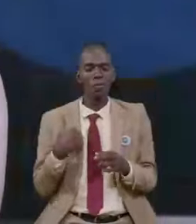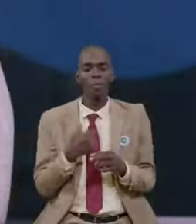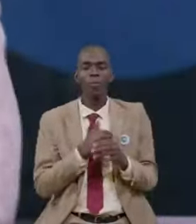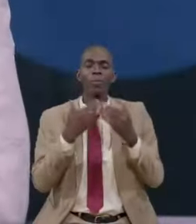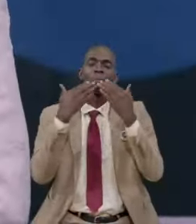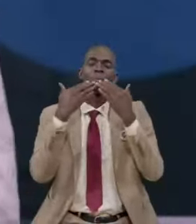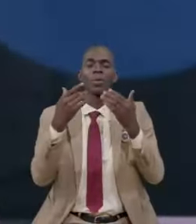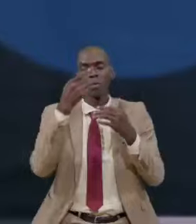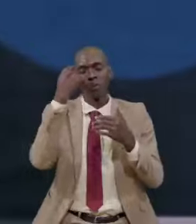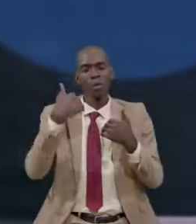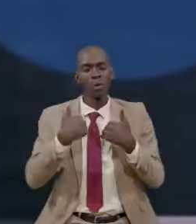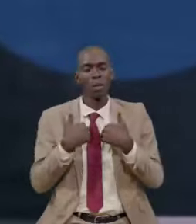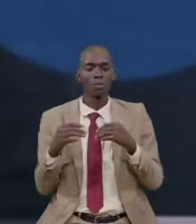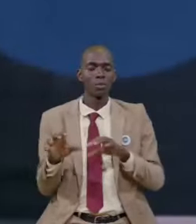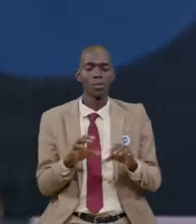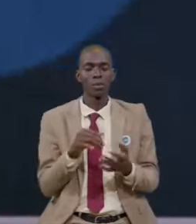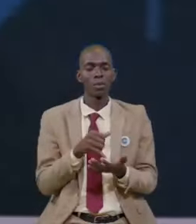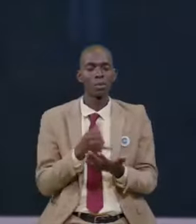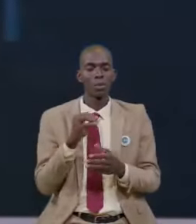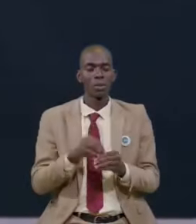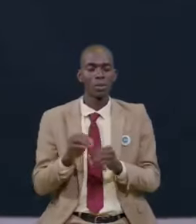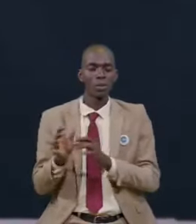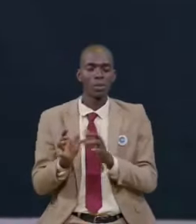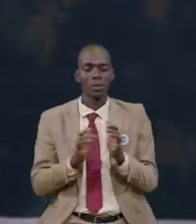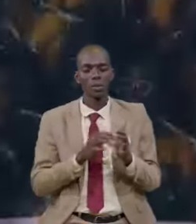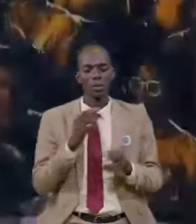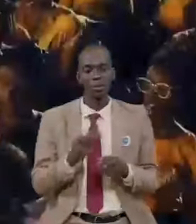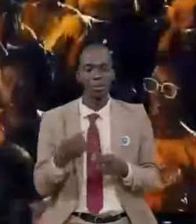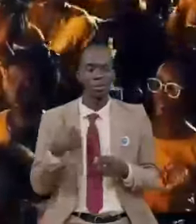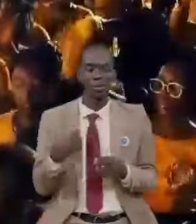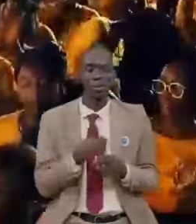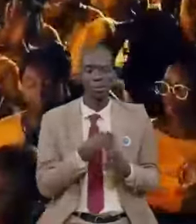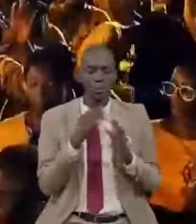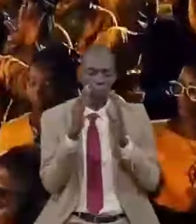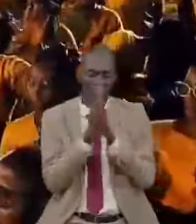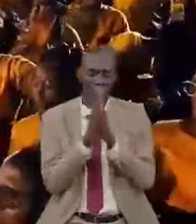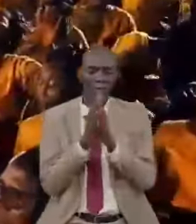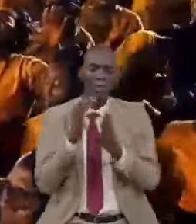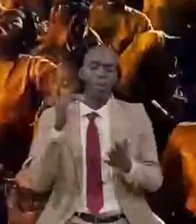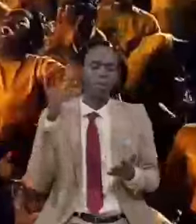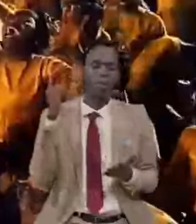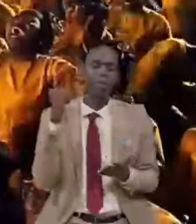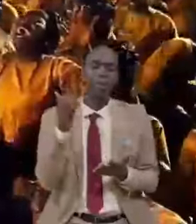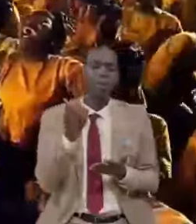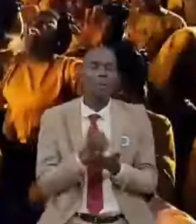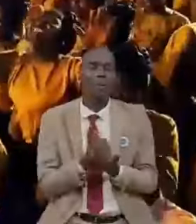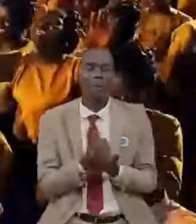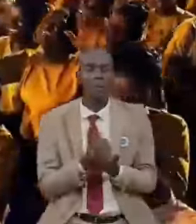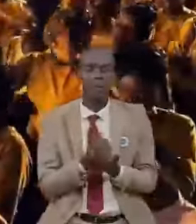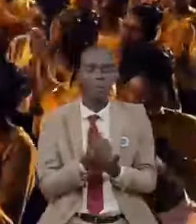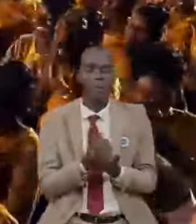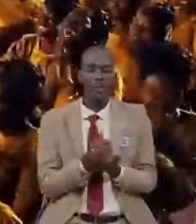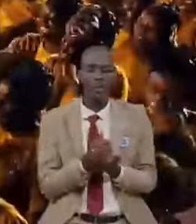In Jesus' name we pray. Yeah. And somebody there